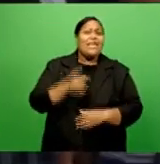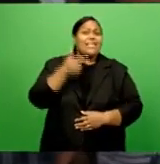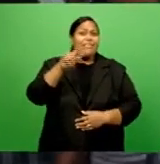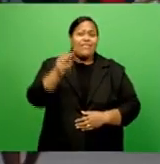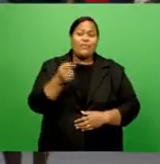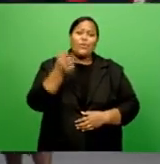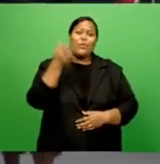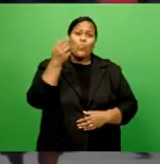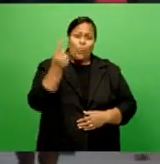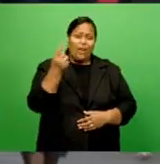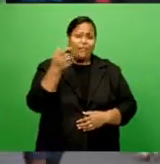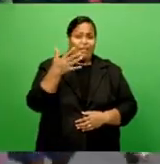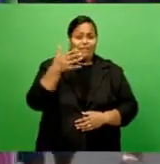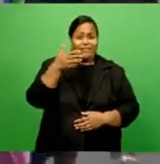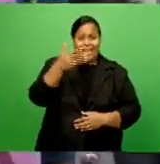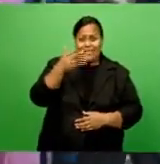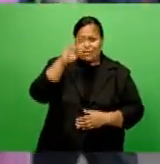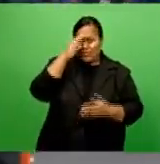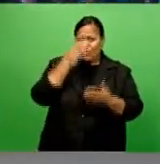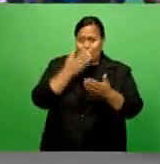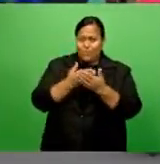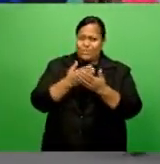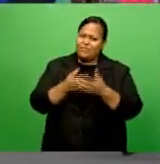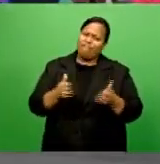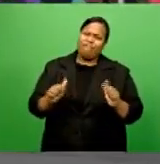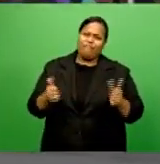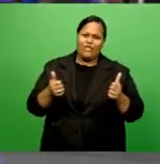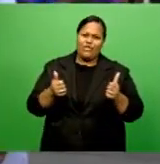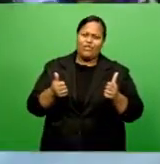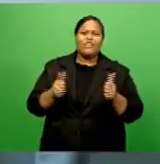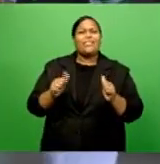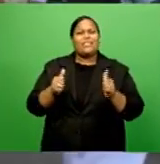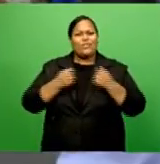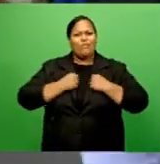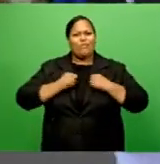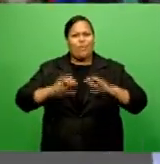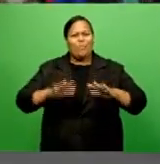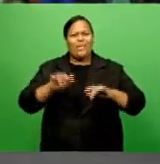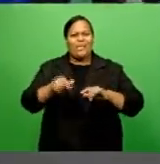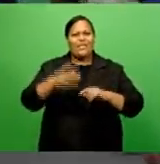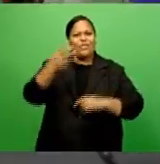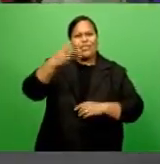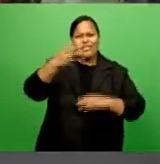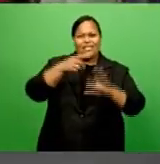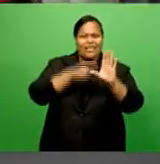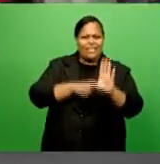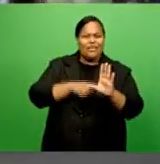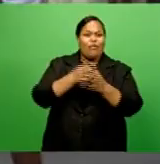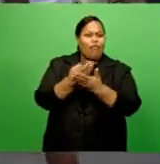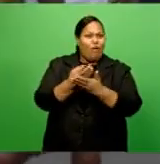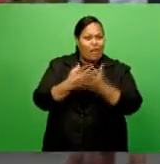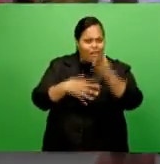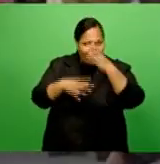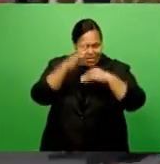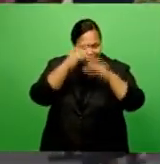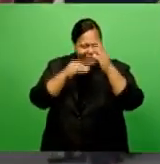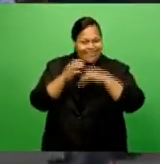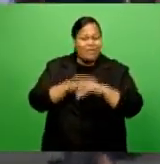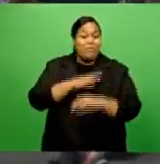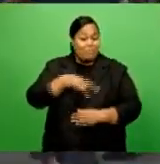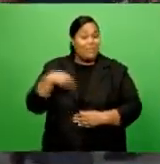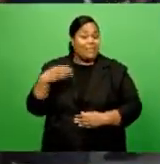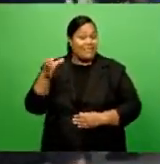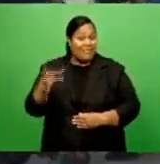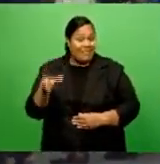7,159 students will exit the education system, having completed 13 years of formal learning. Minister Rosie Akbar